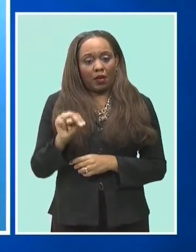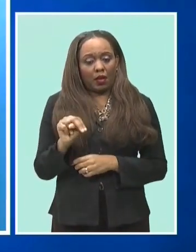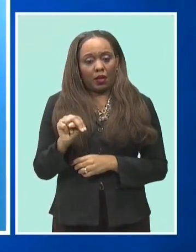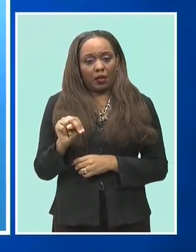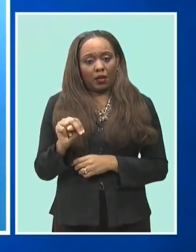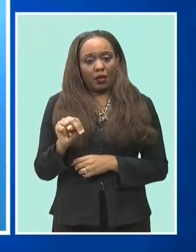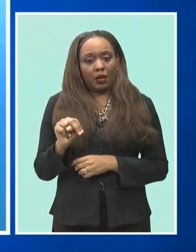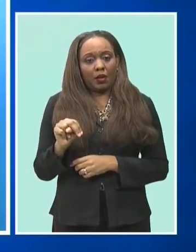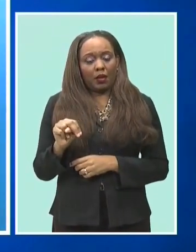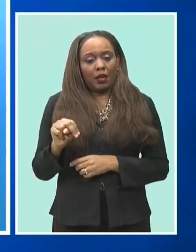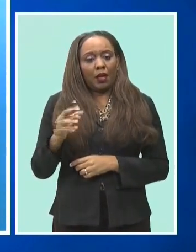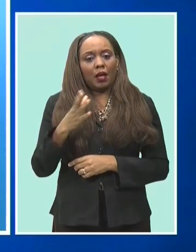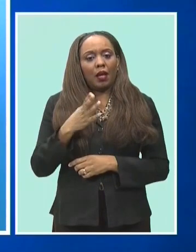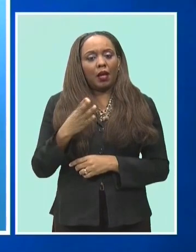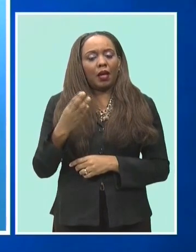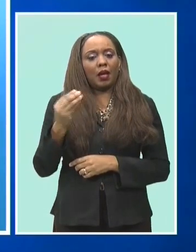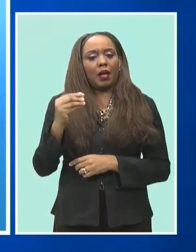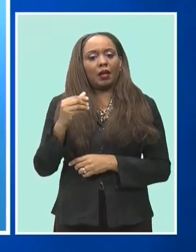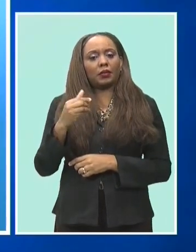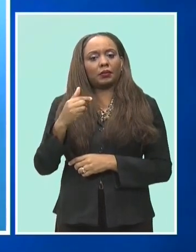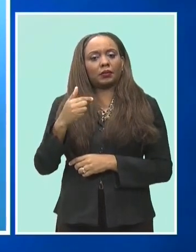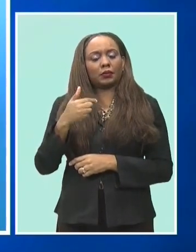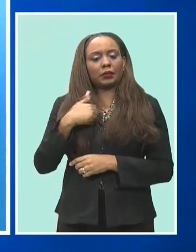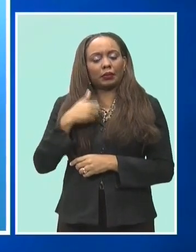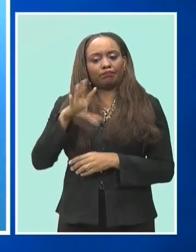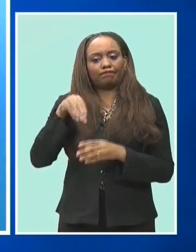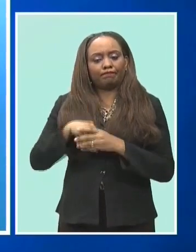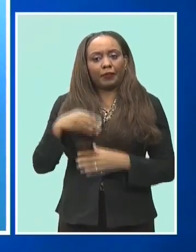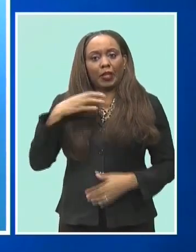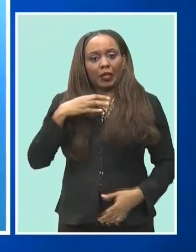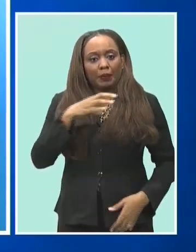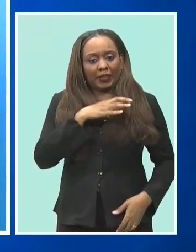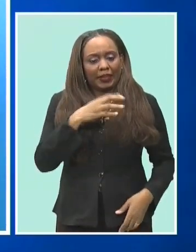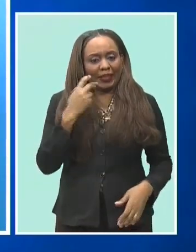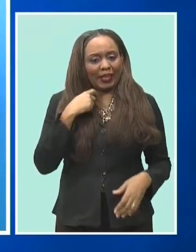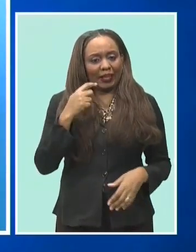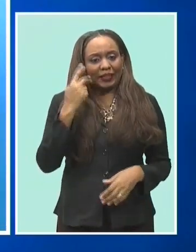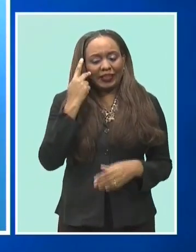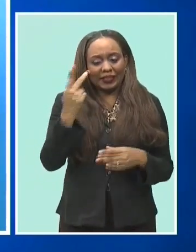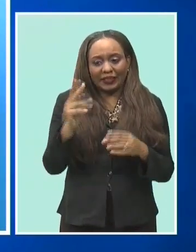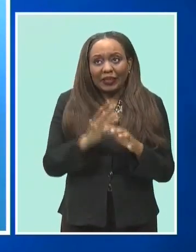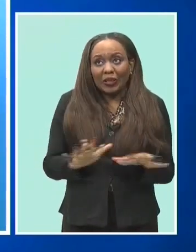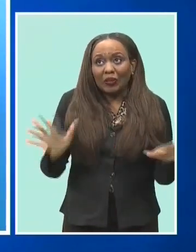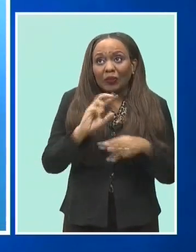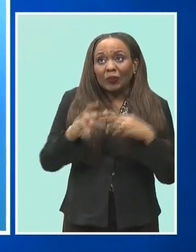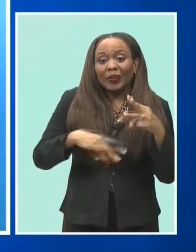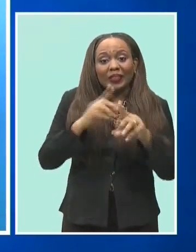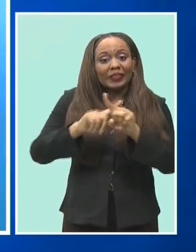the Child, I do see what's happening around the world